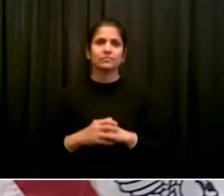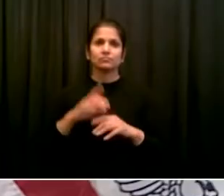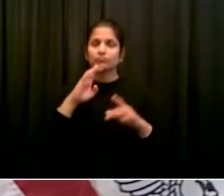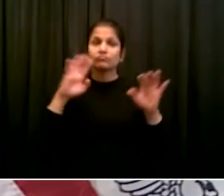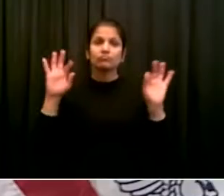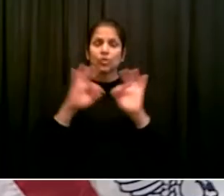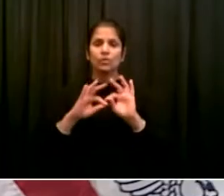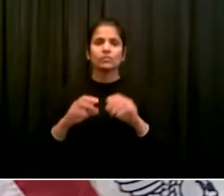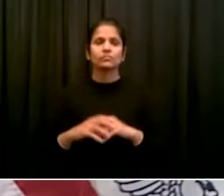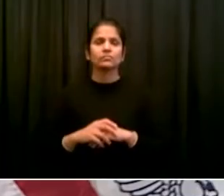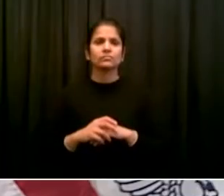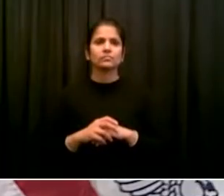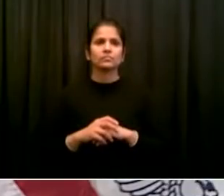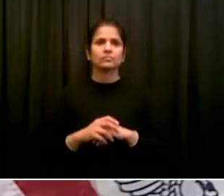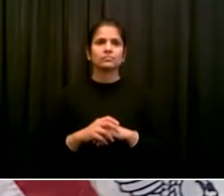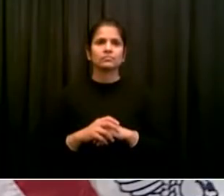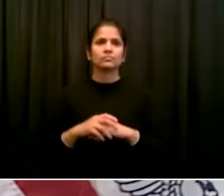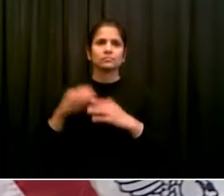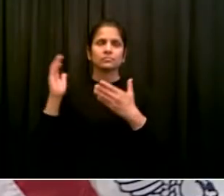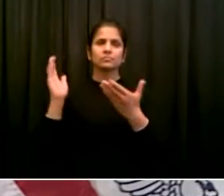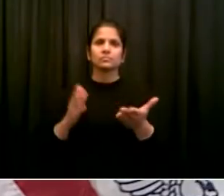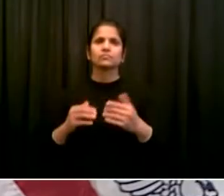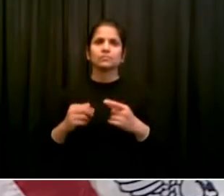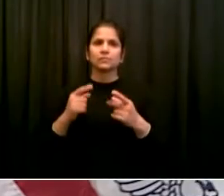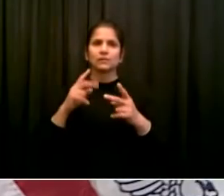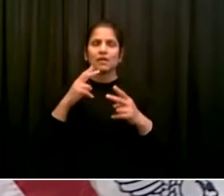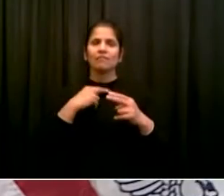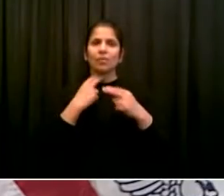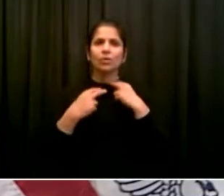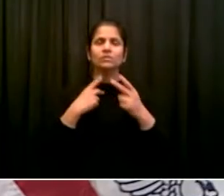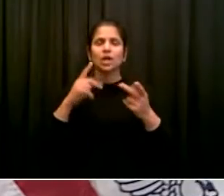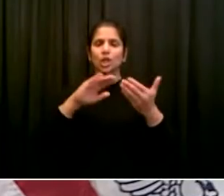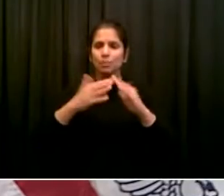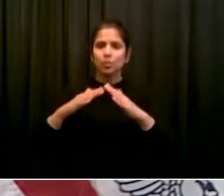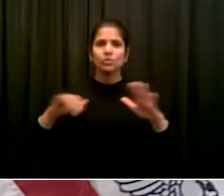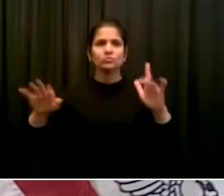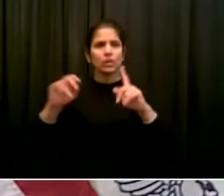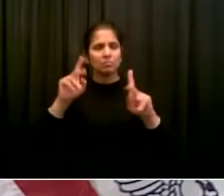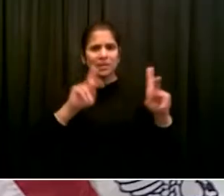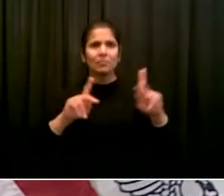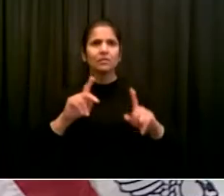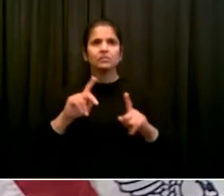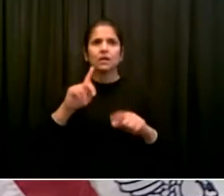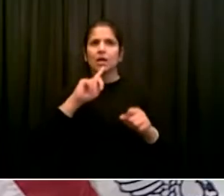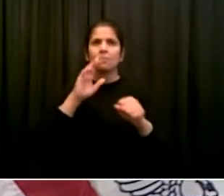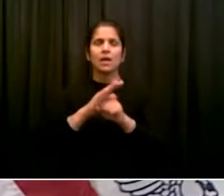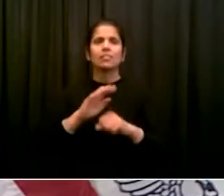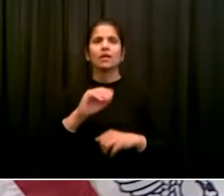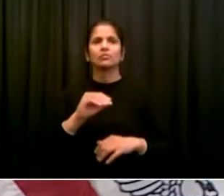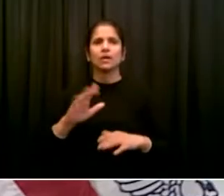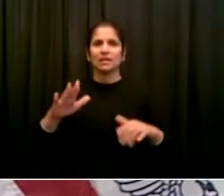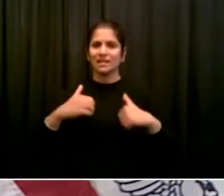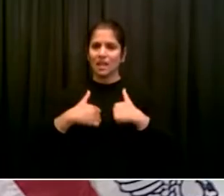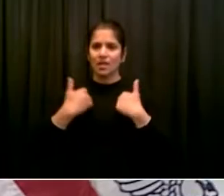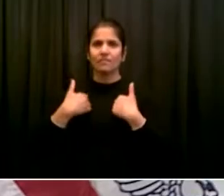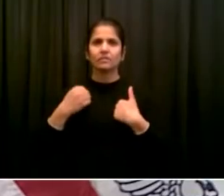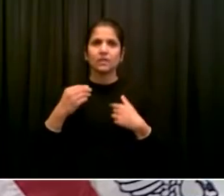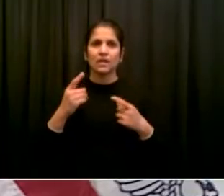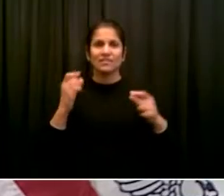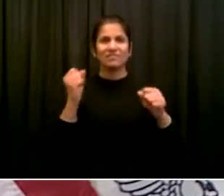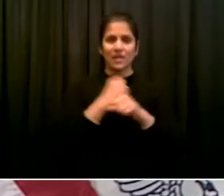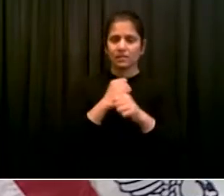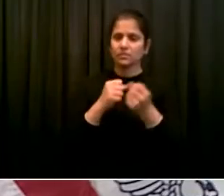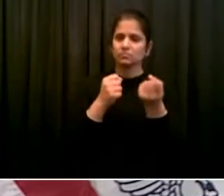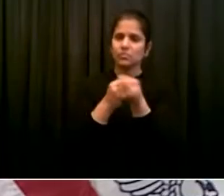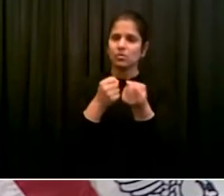that by bringing in the voices of community, by bringing in the voices of folks who have devoted their lives to fighting poverty and injustice, more and more solutions have become